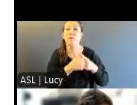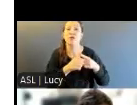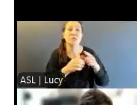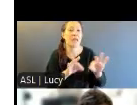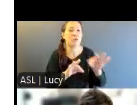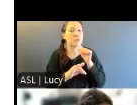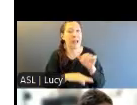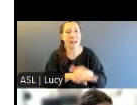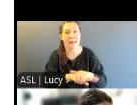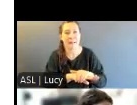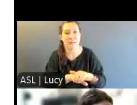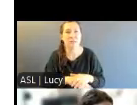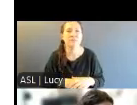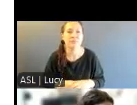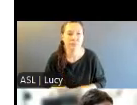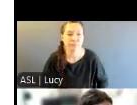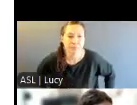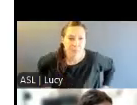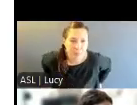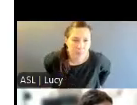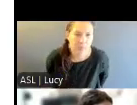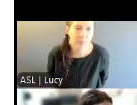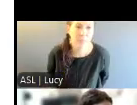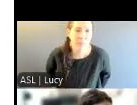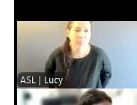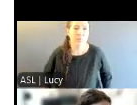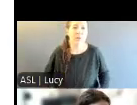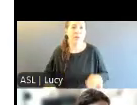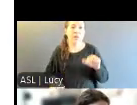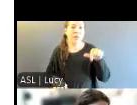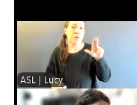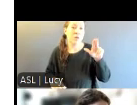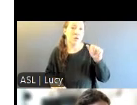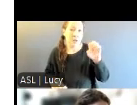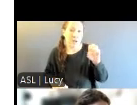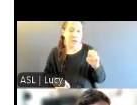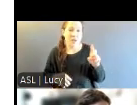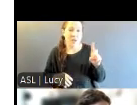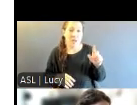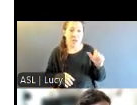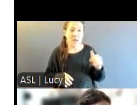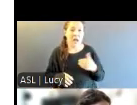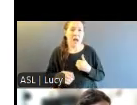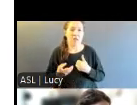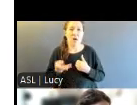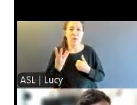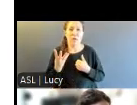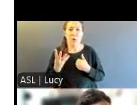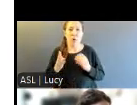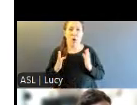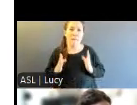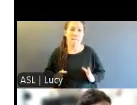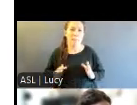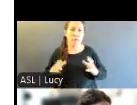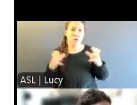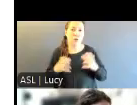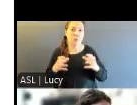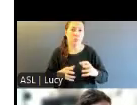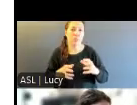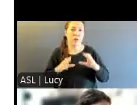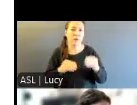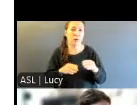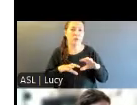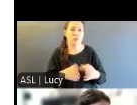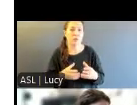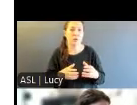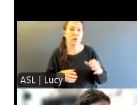The qualitative data you'll see was taken from 4 in-person focus groups that included 42 Cape Cod residents